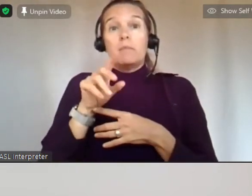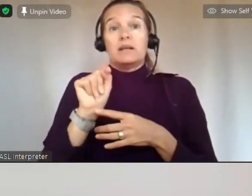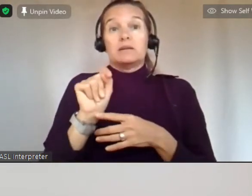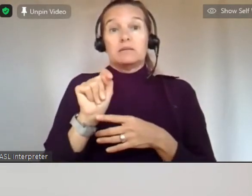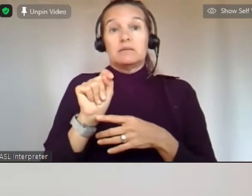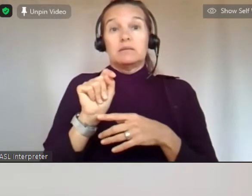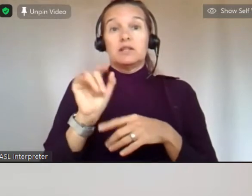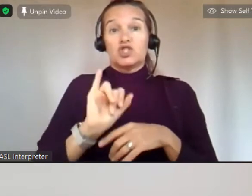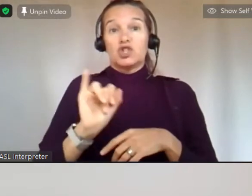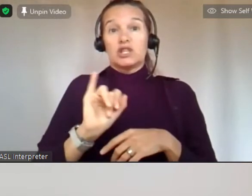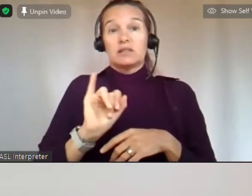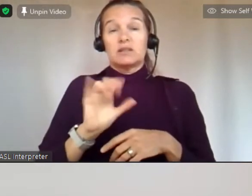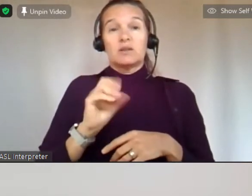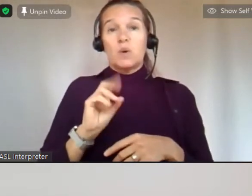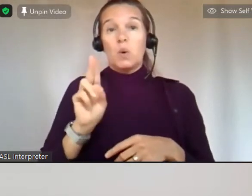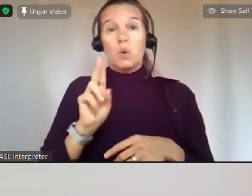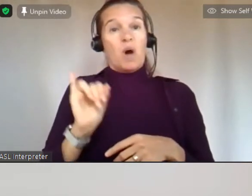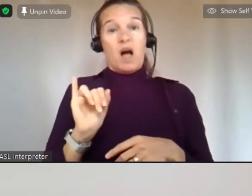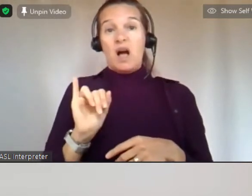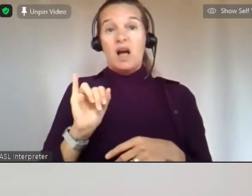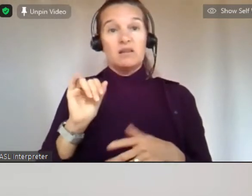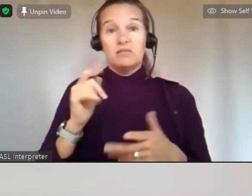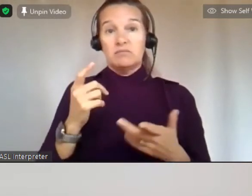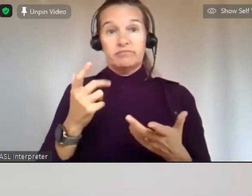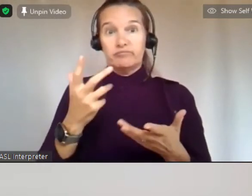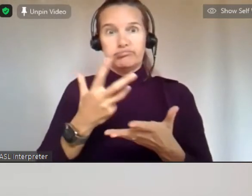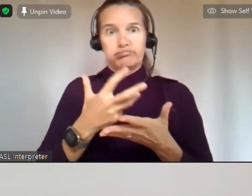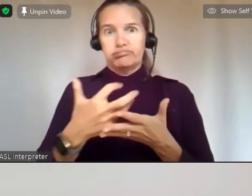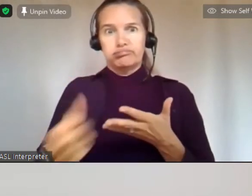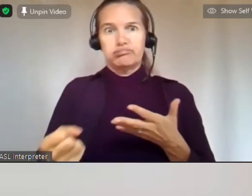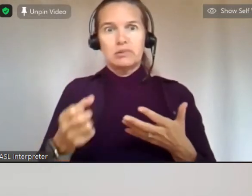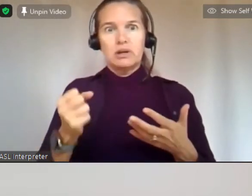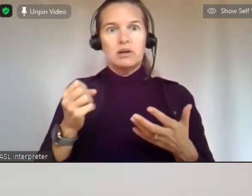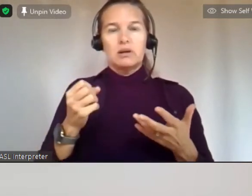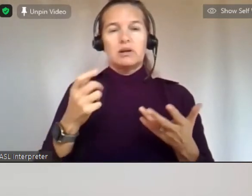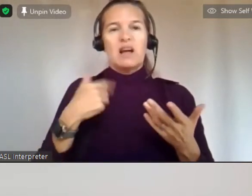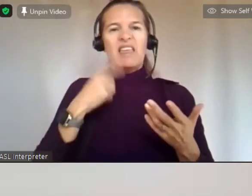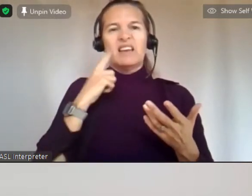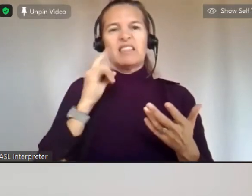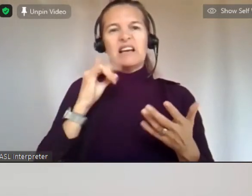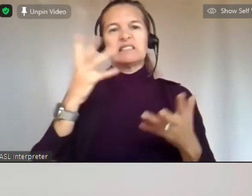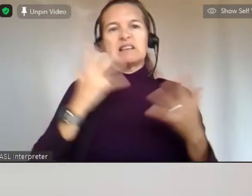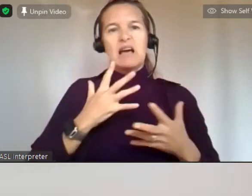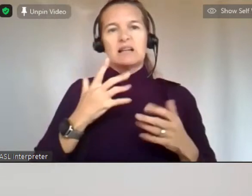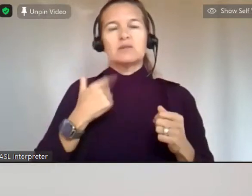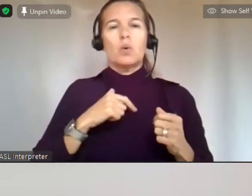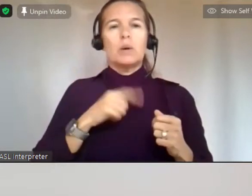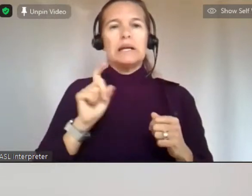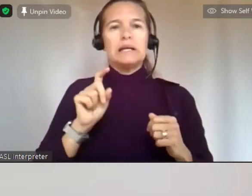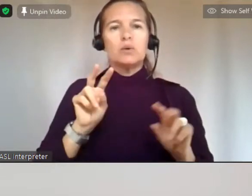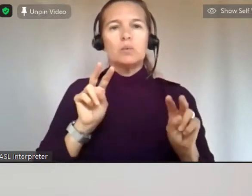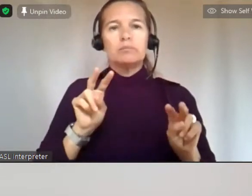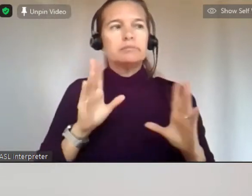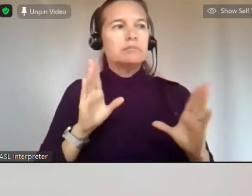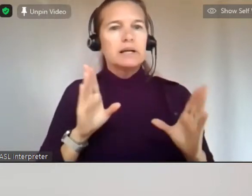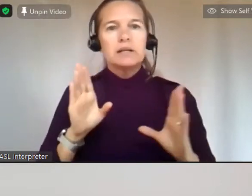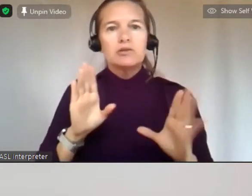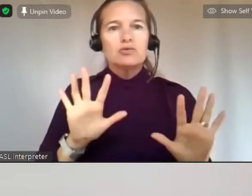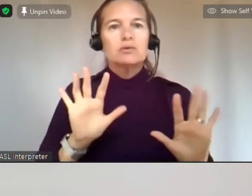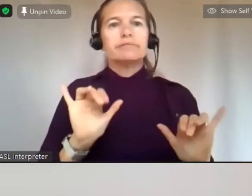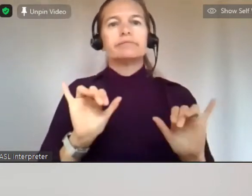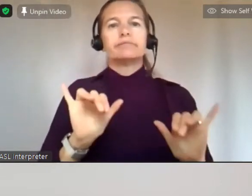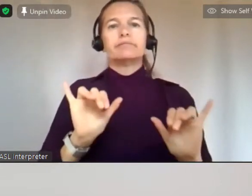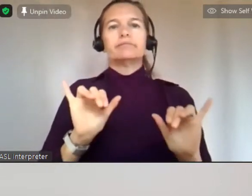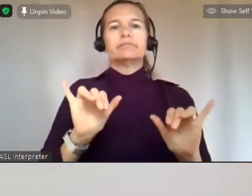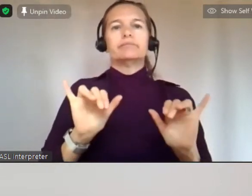summer. And I think this is a great tragedy. So I think that we need to pay attention to it. It's people